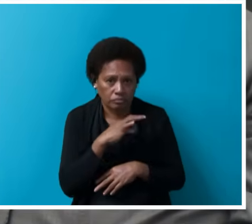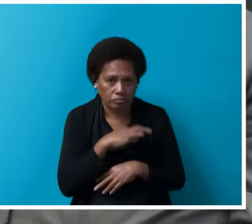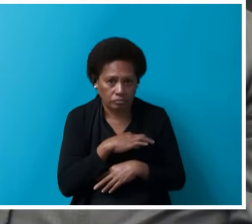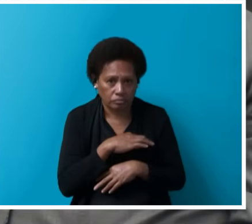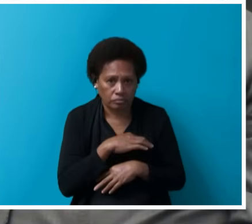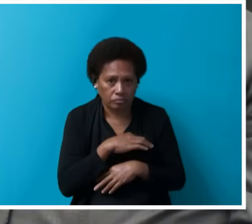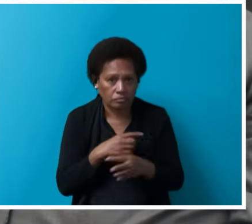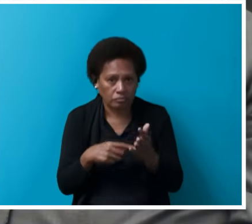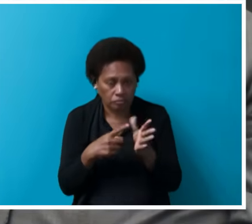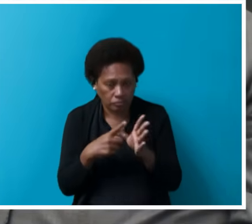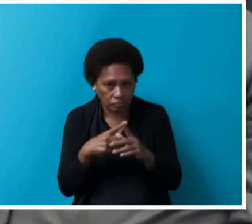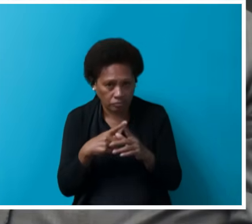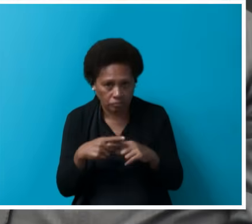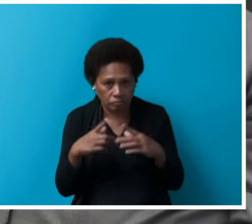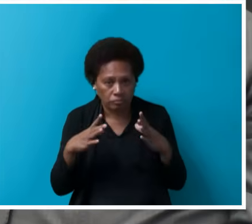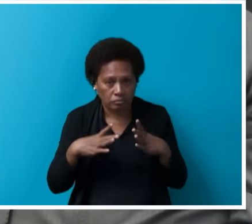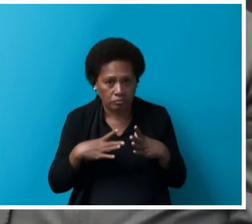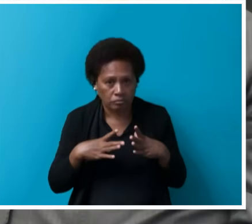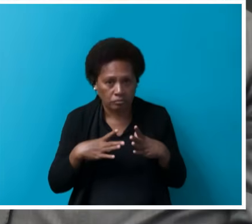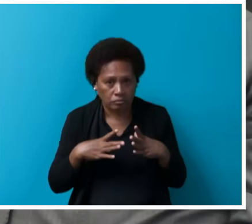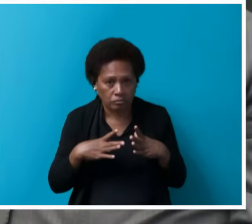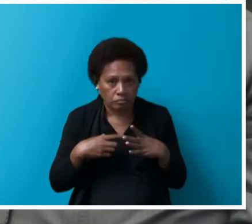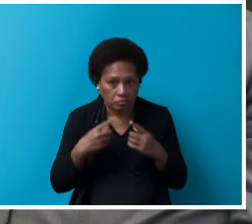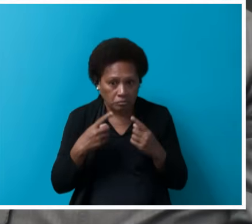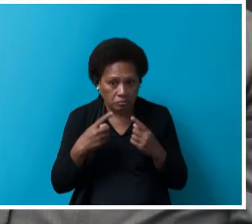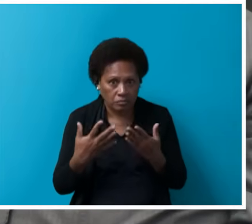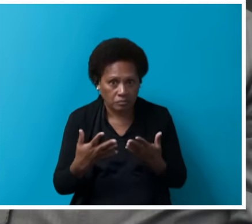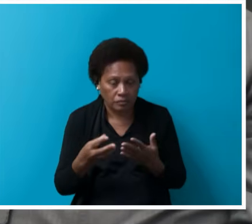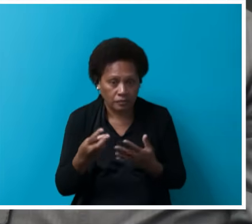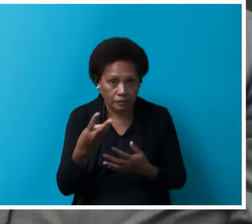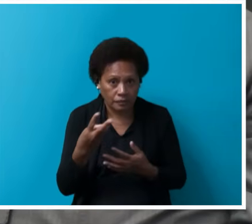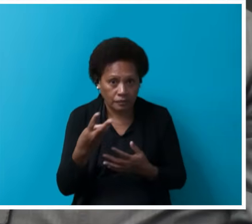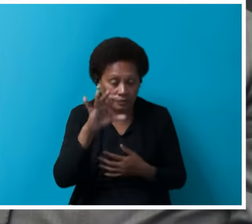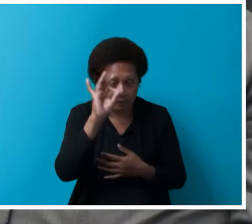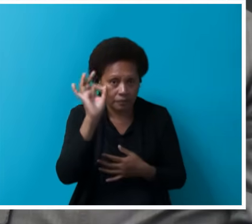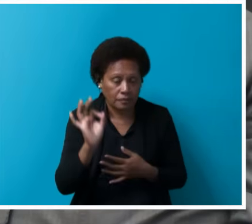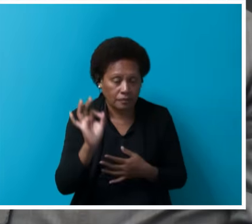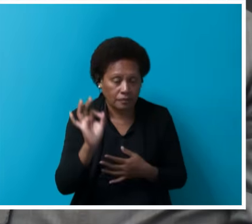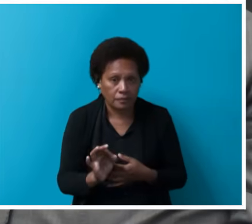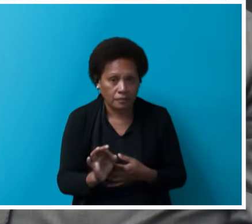tax-free status for up to $30,000.